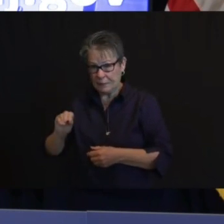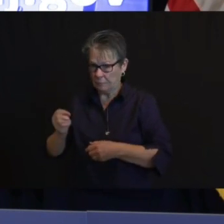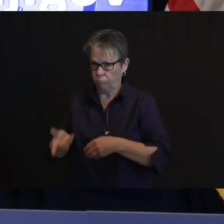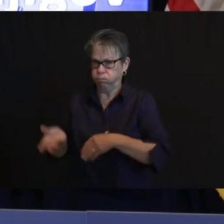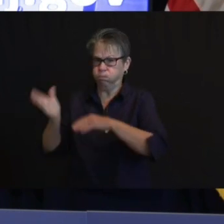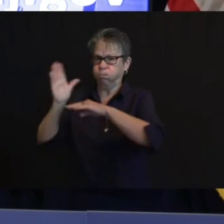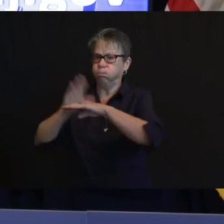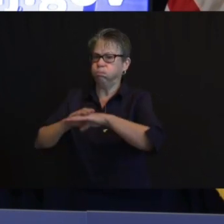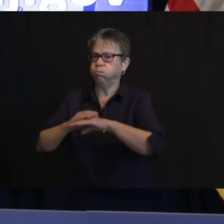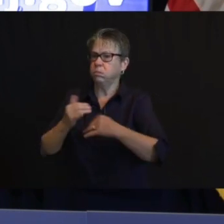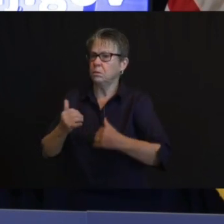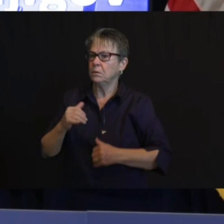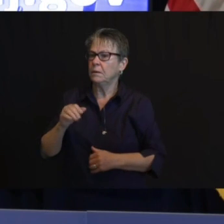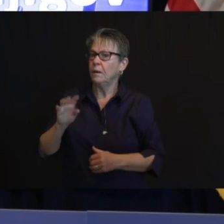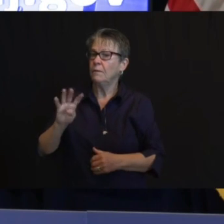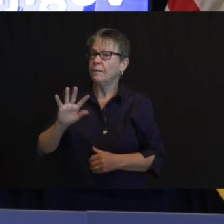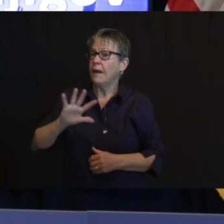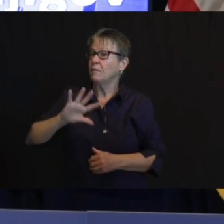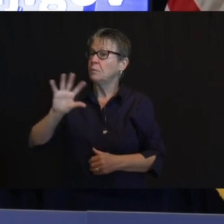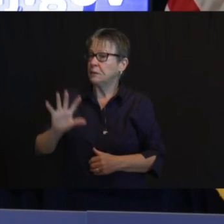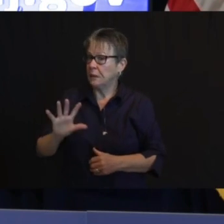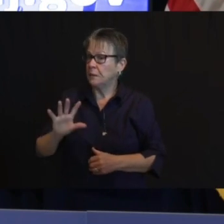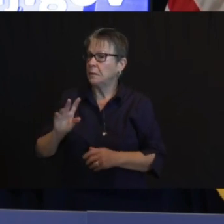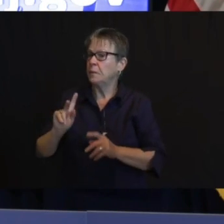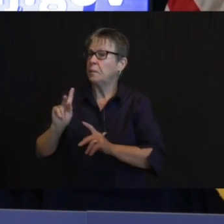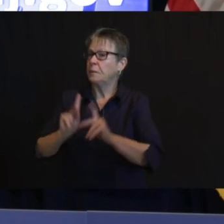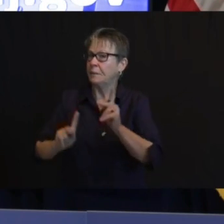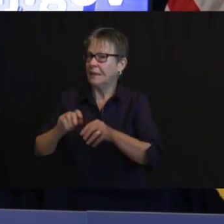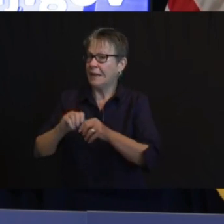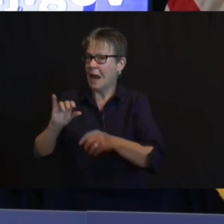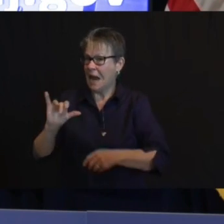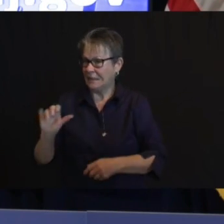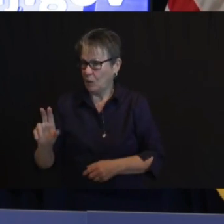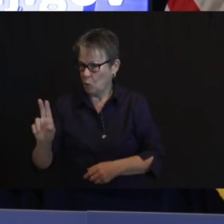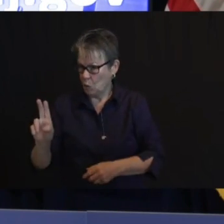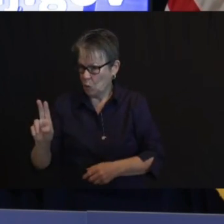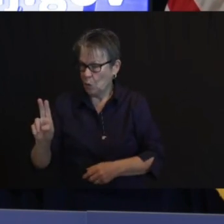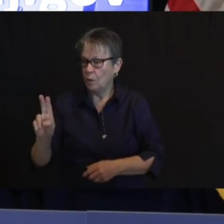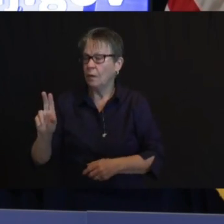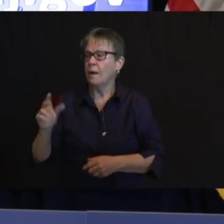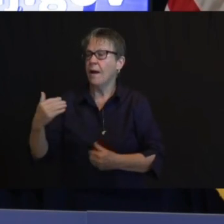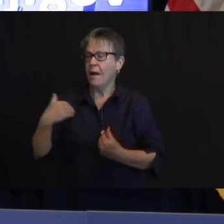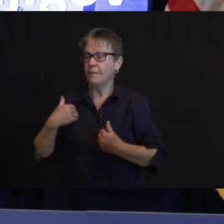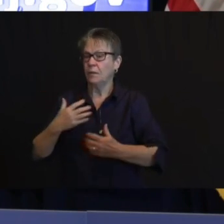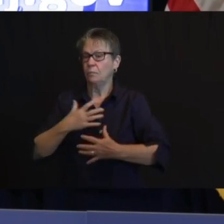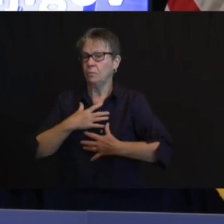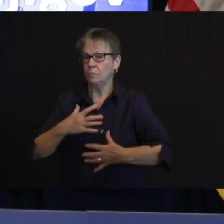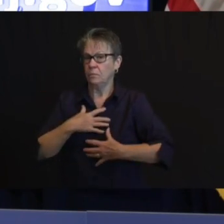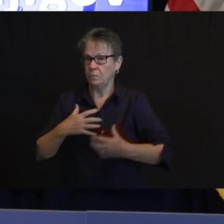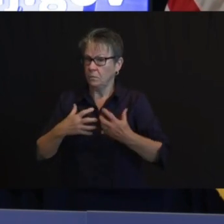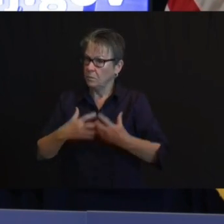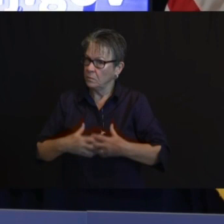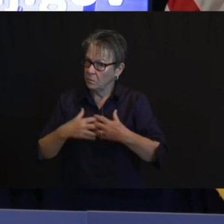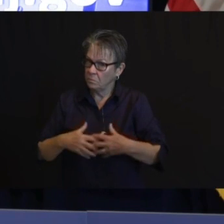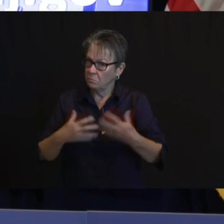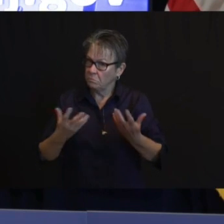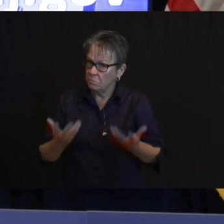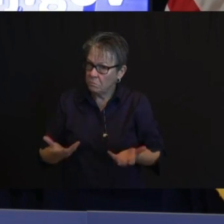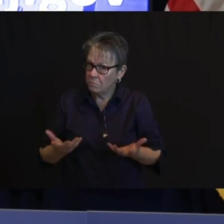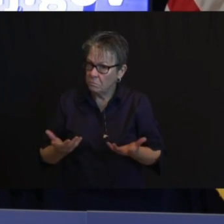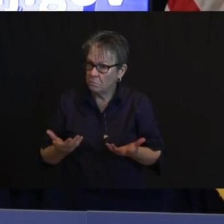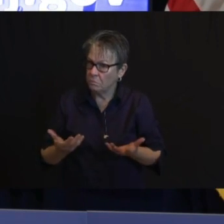45% of patients in critical care are on ventilators. That totals 537 individuals in critical